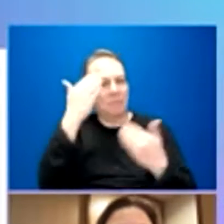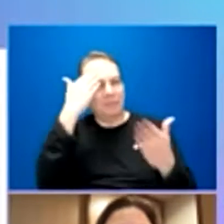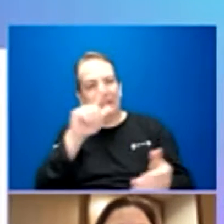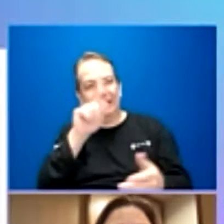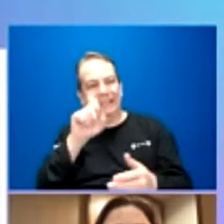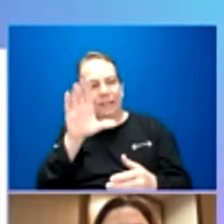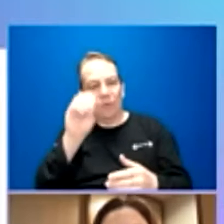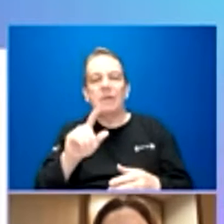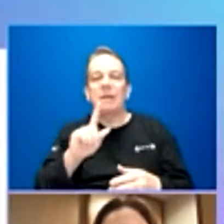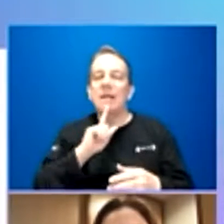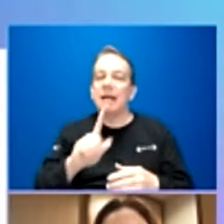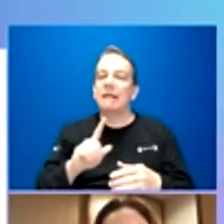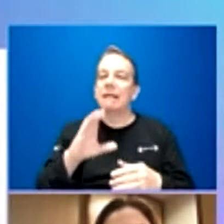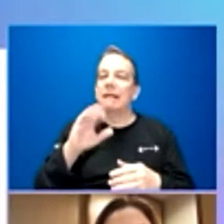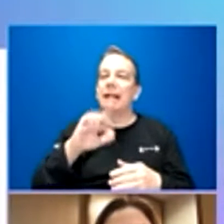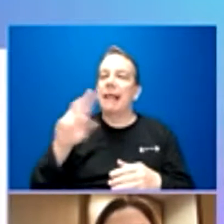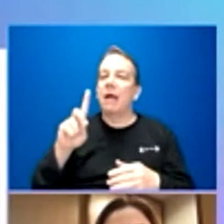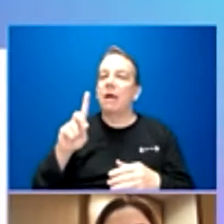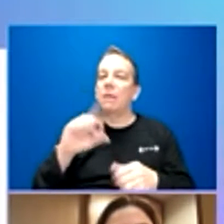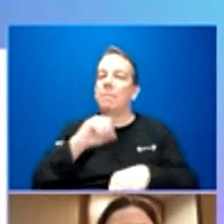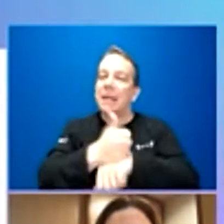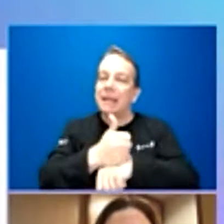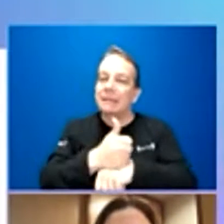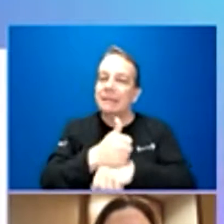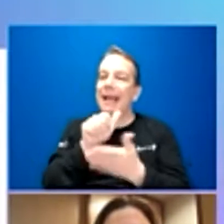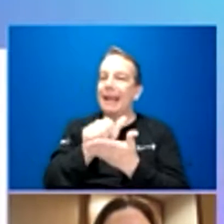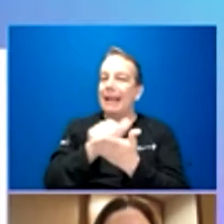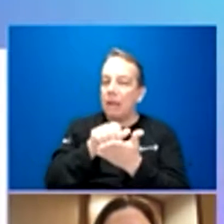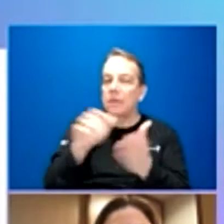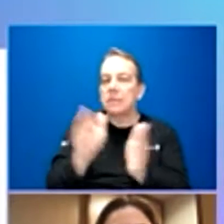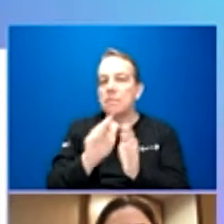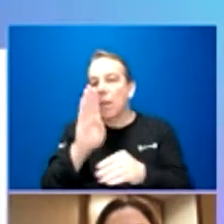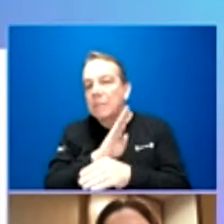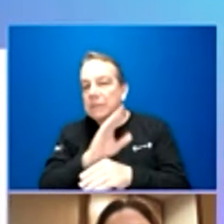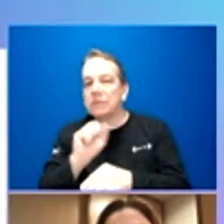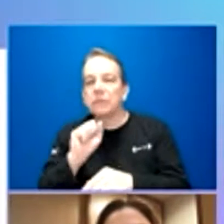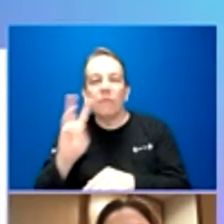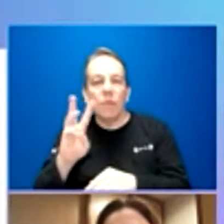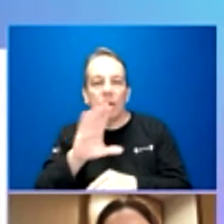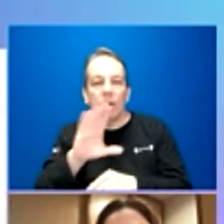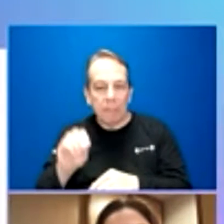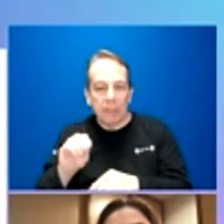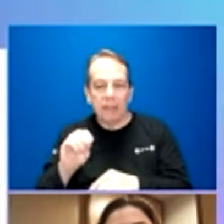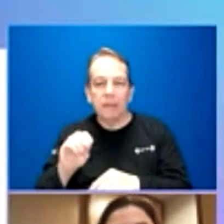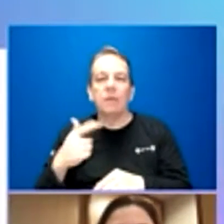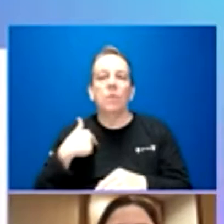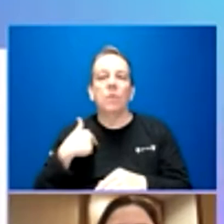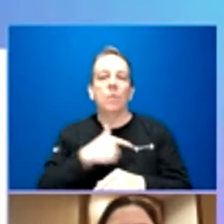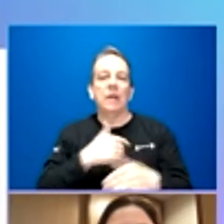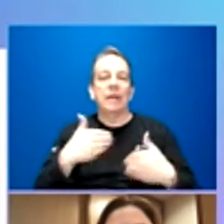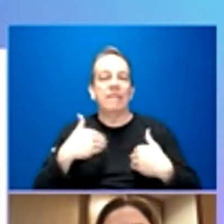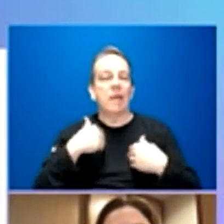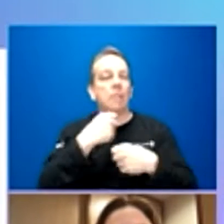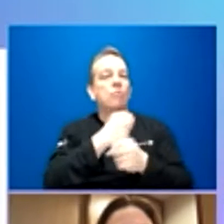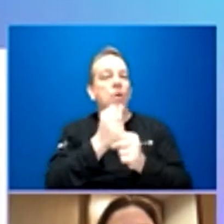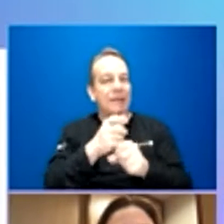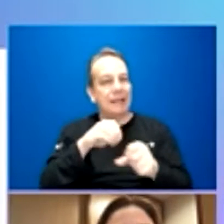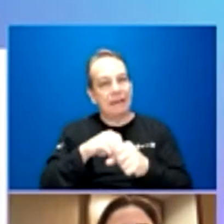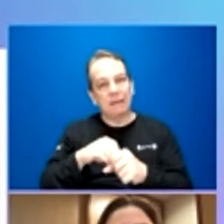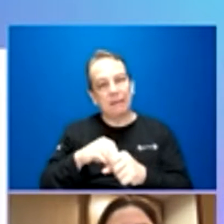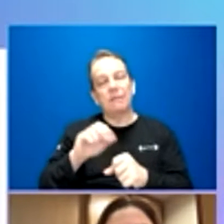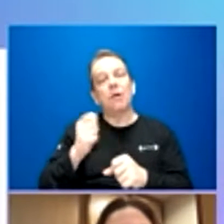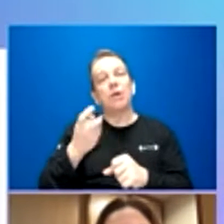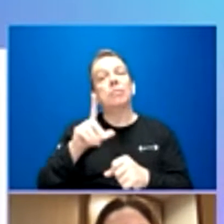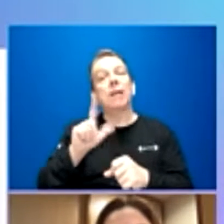Xero, Xero is a cloud-based accounting and small business software. And we have products in Australia, New